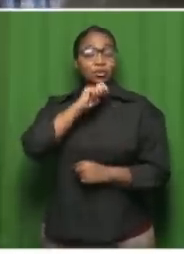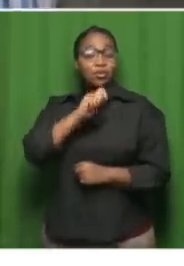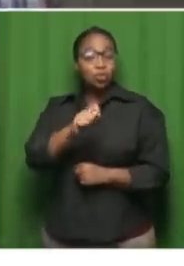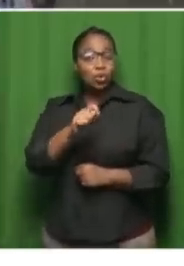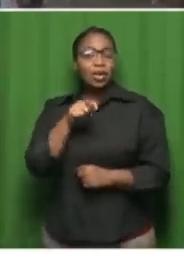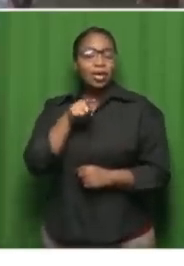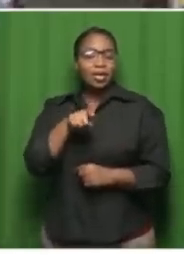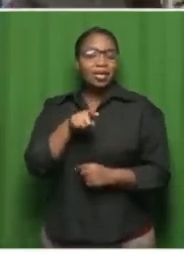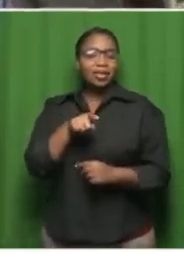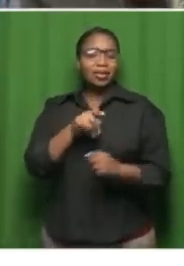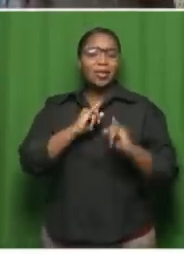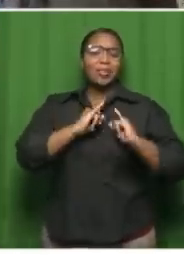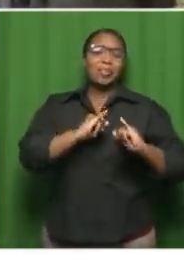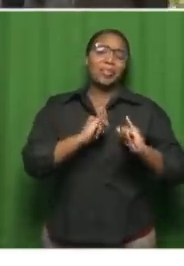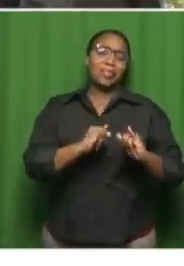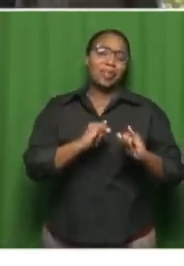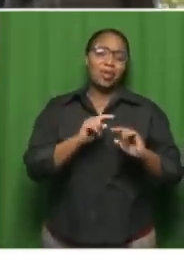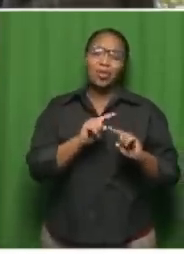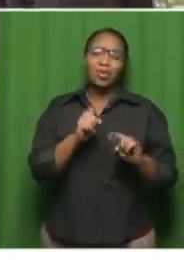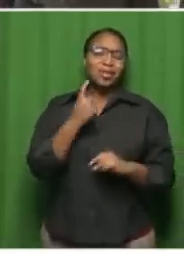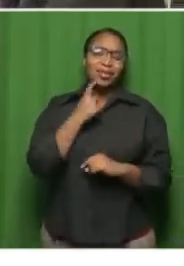corrupt member